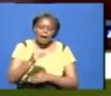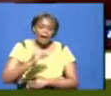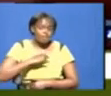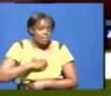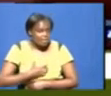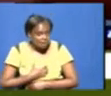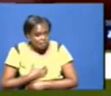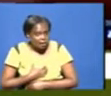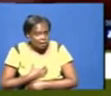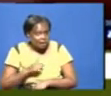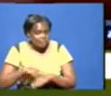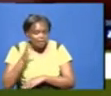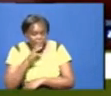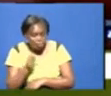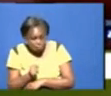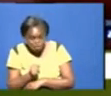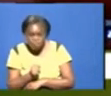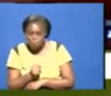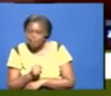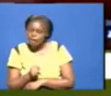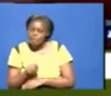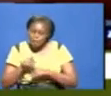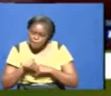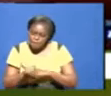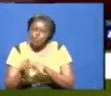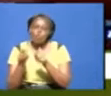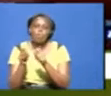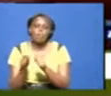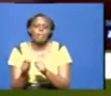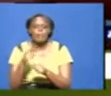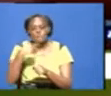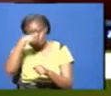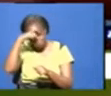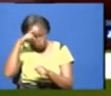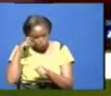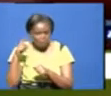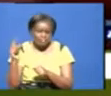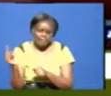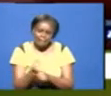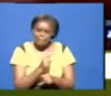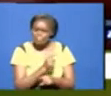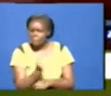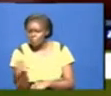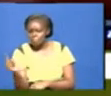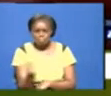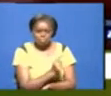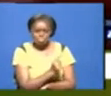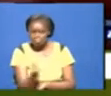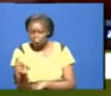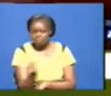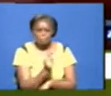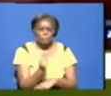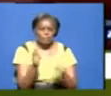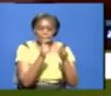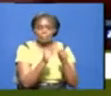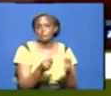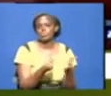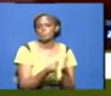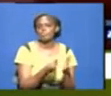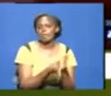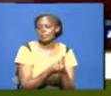paid digitally through their banks. They should not be this hassle of coming to follow up with your pension money. So, Honorable